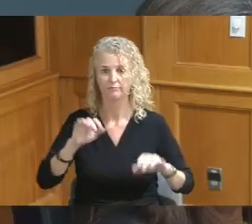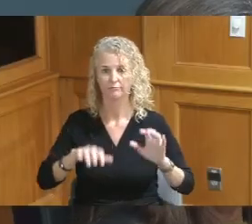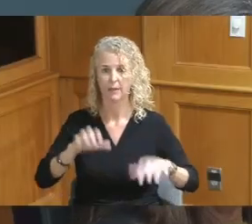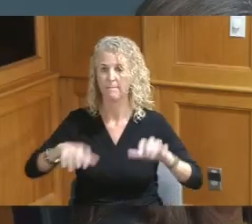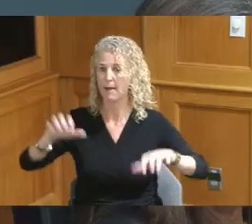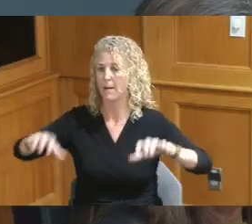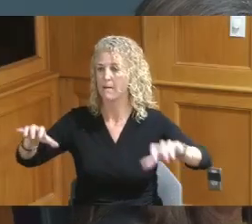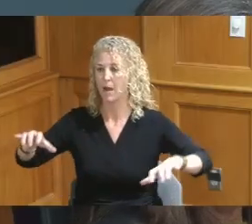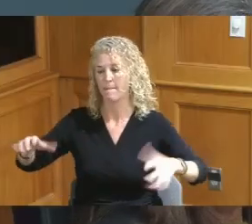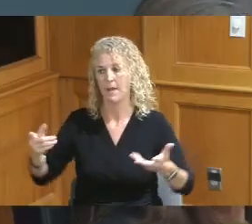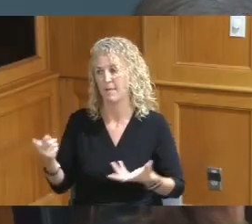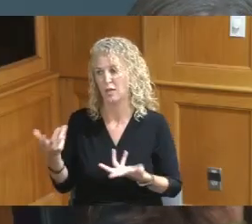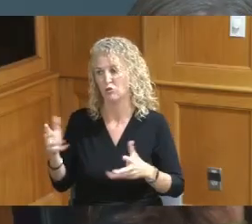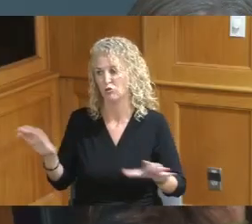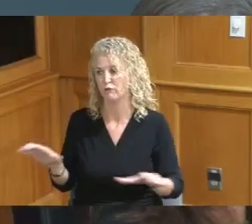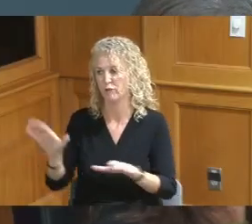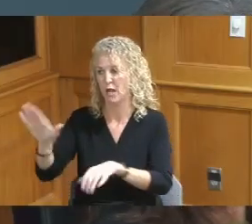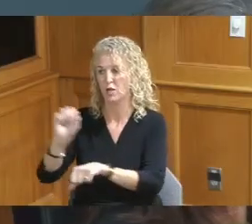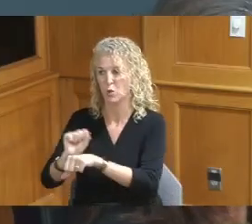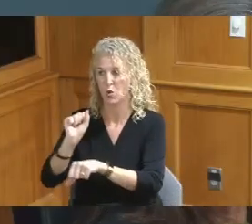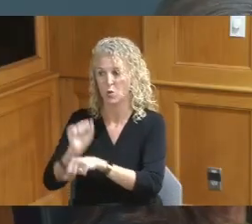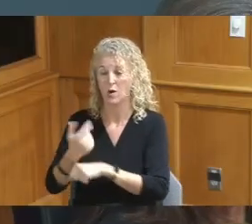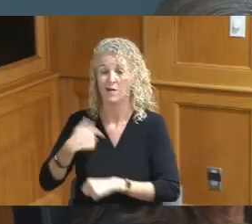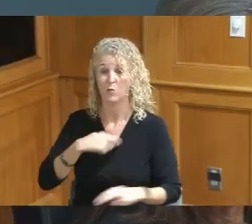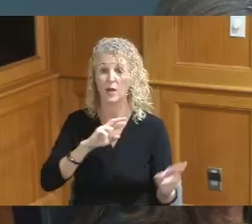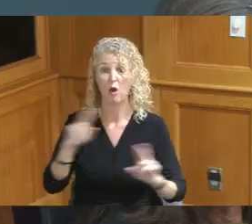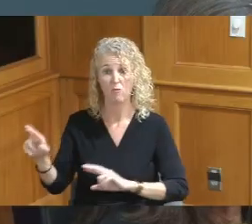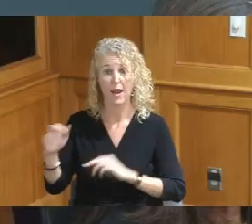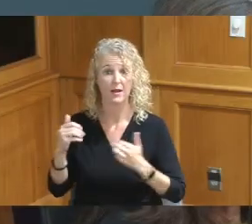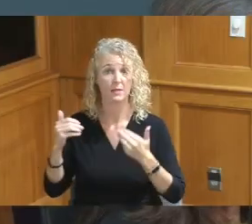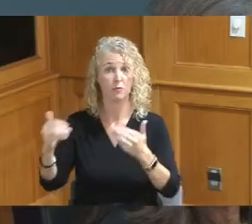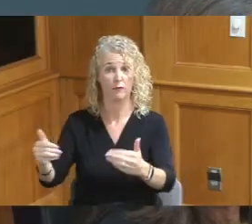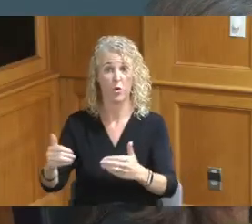So, and you've done your assessments and we're ready to move forward,